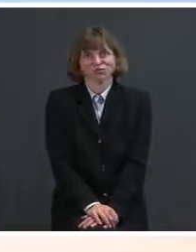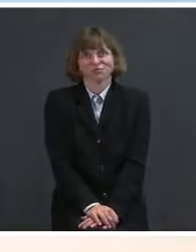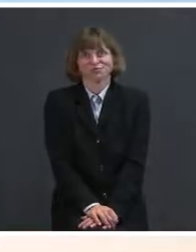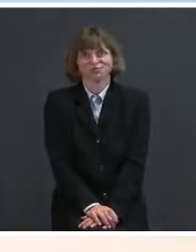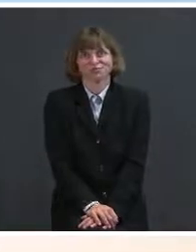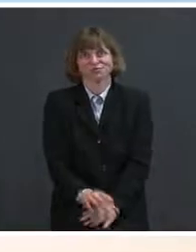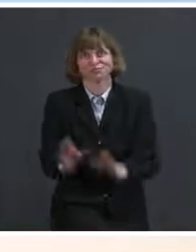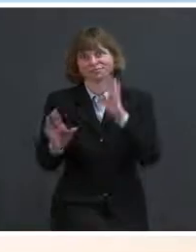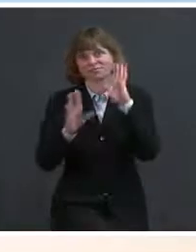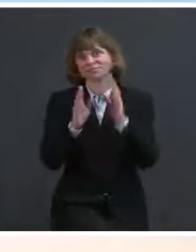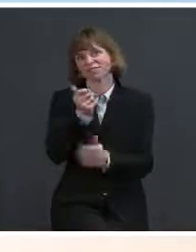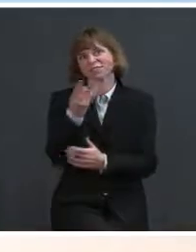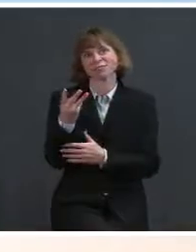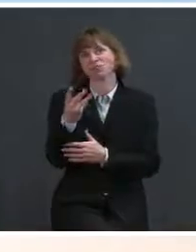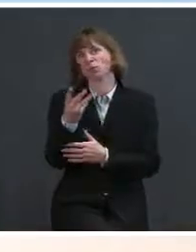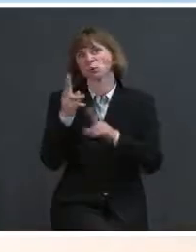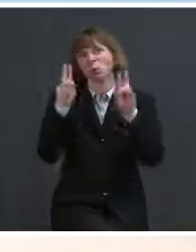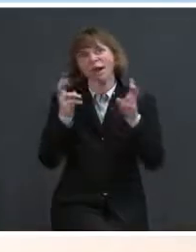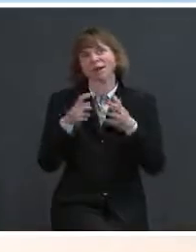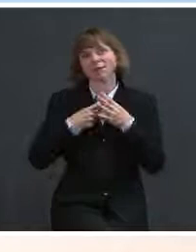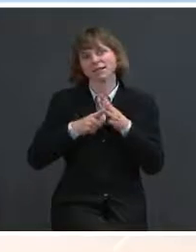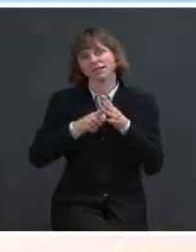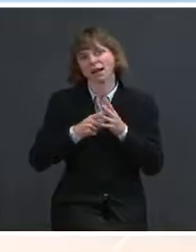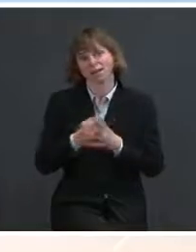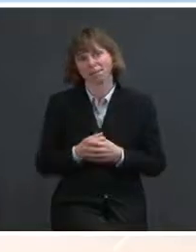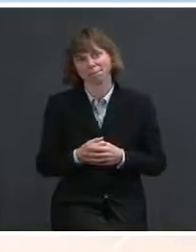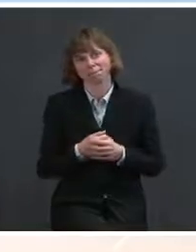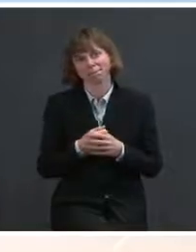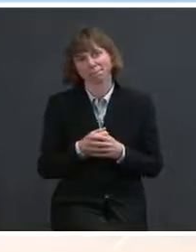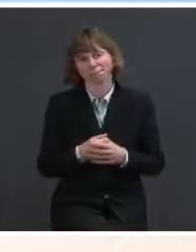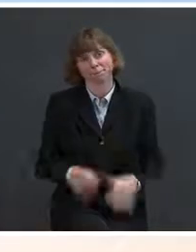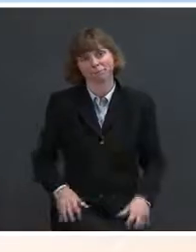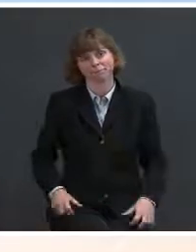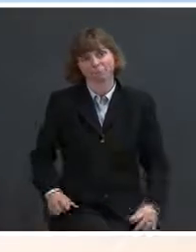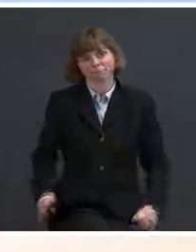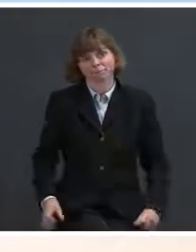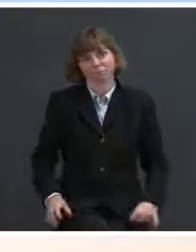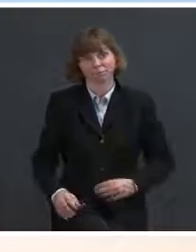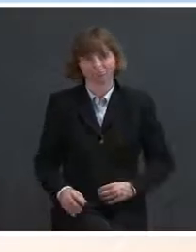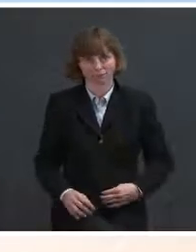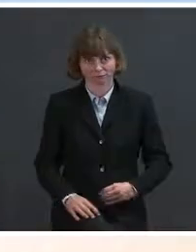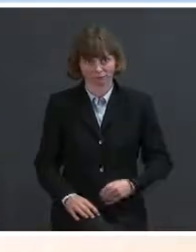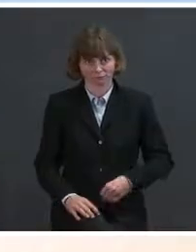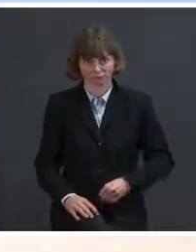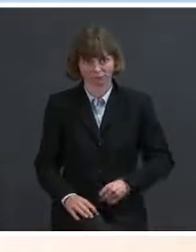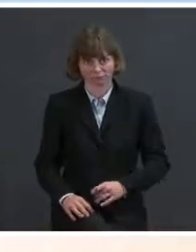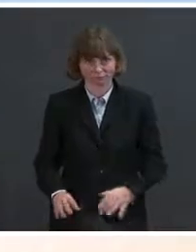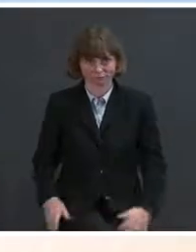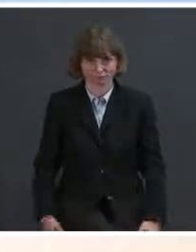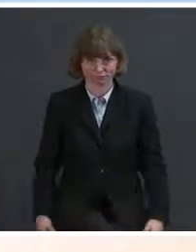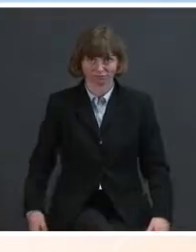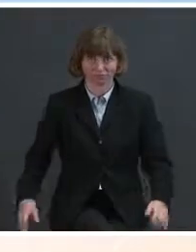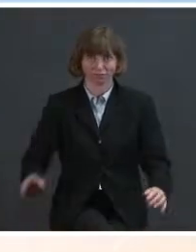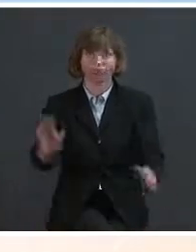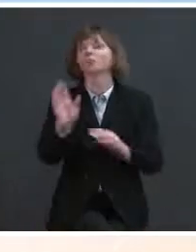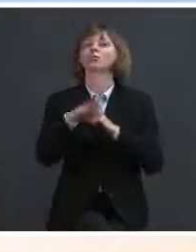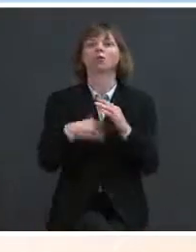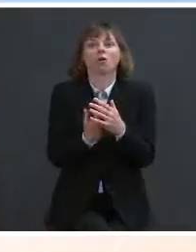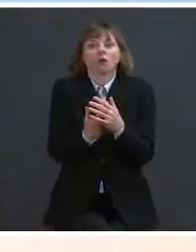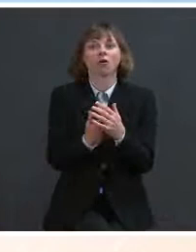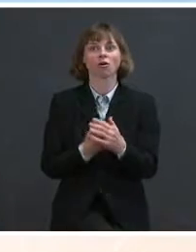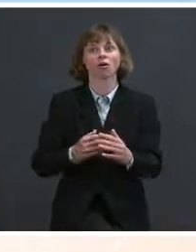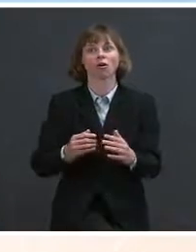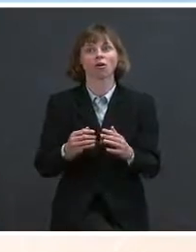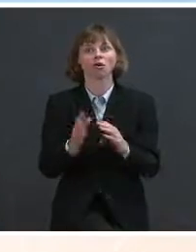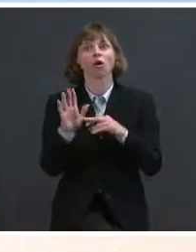Okay, just have a couple of items at the top. Given all of the news and in the speech last night, I just wanted to just give a brief overview